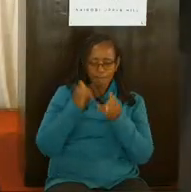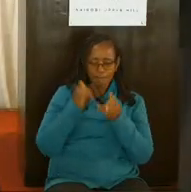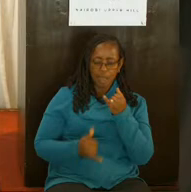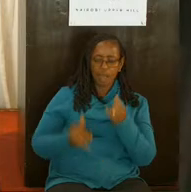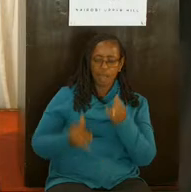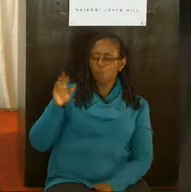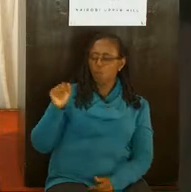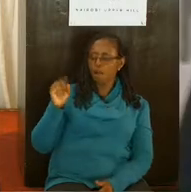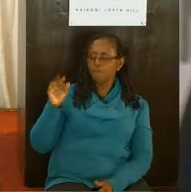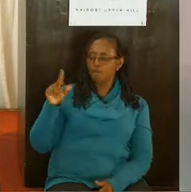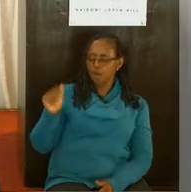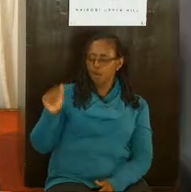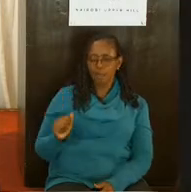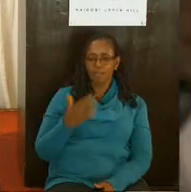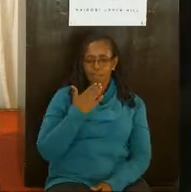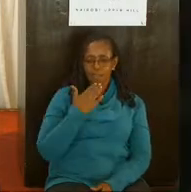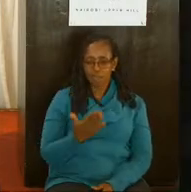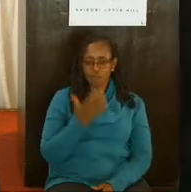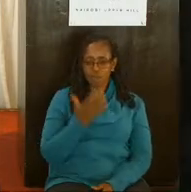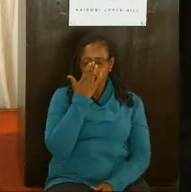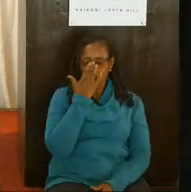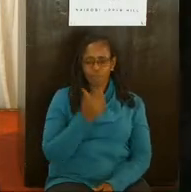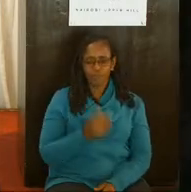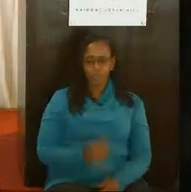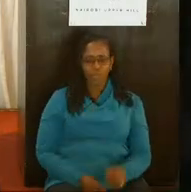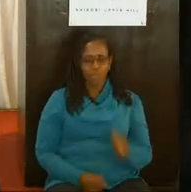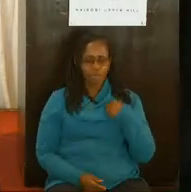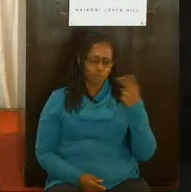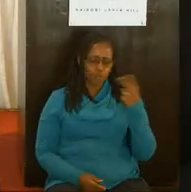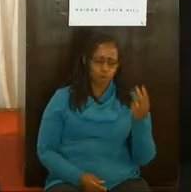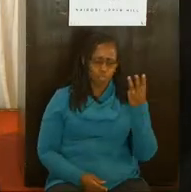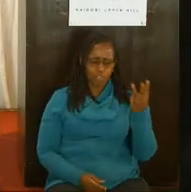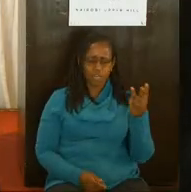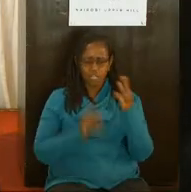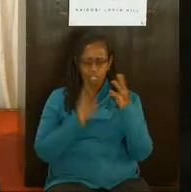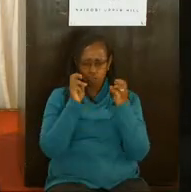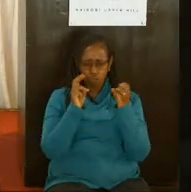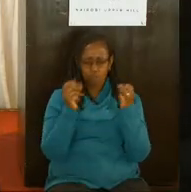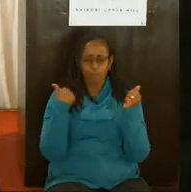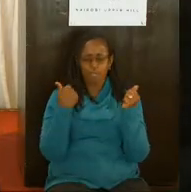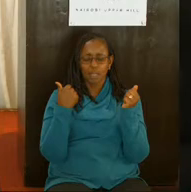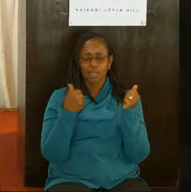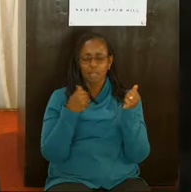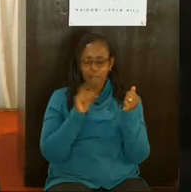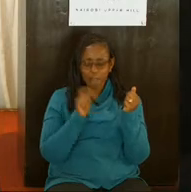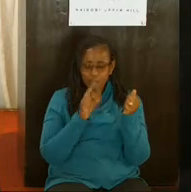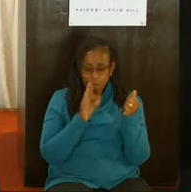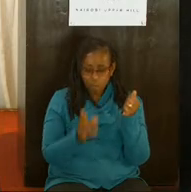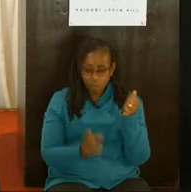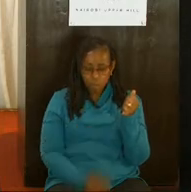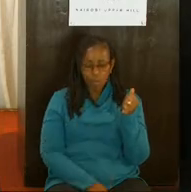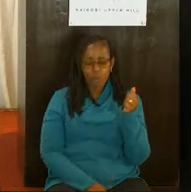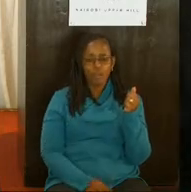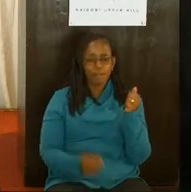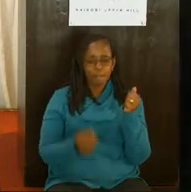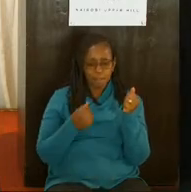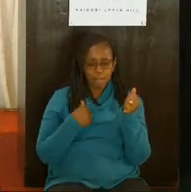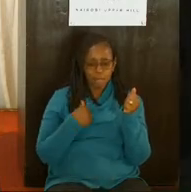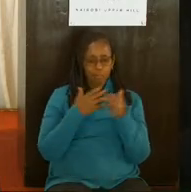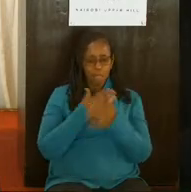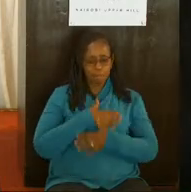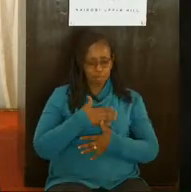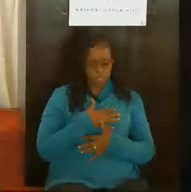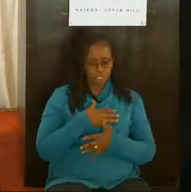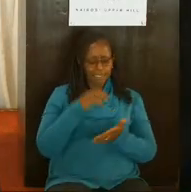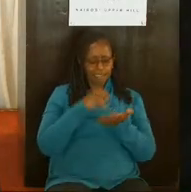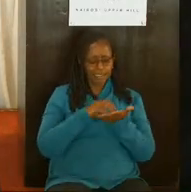afula thank you I think there were two or three issues I can respond to first let me acknowledge that uh the state of